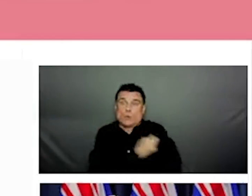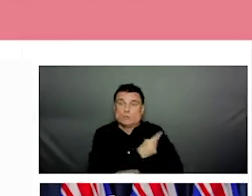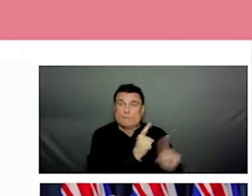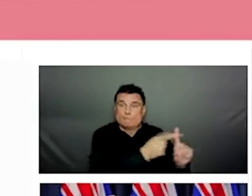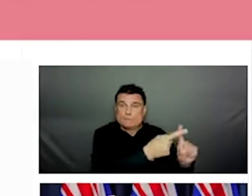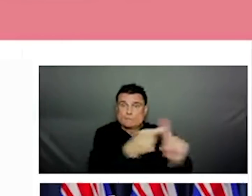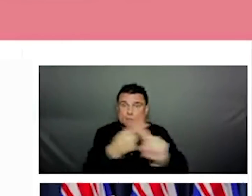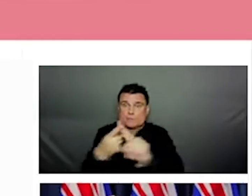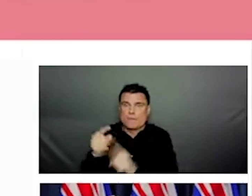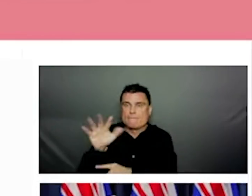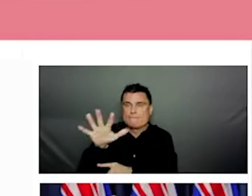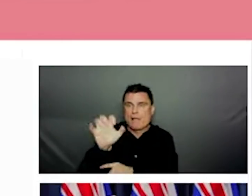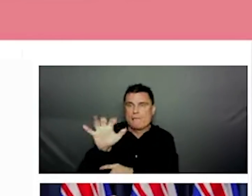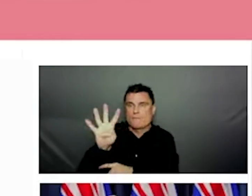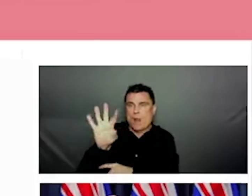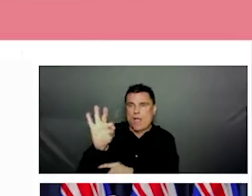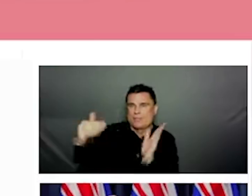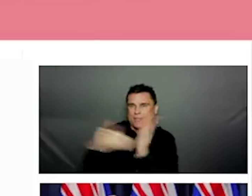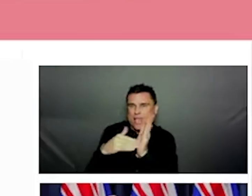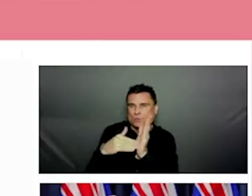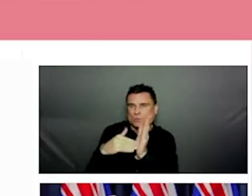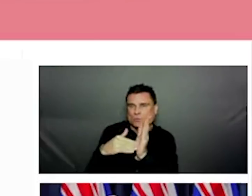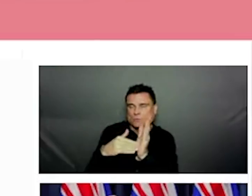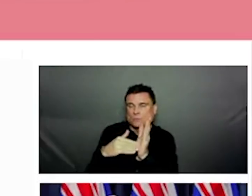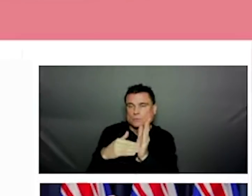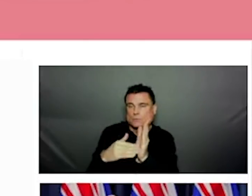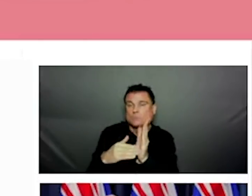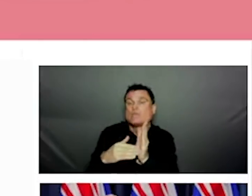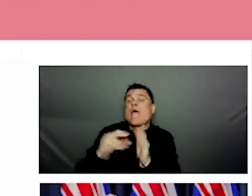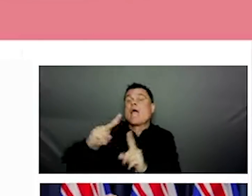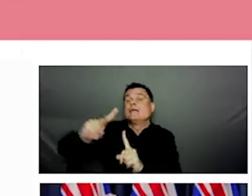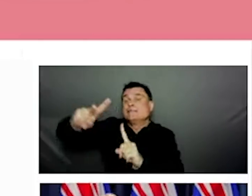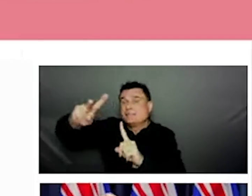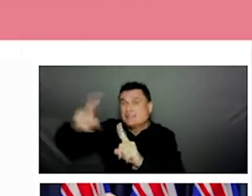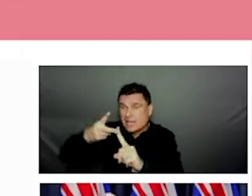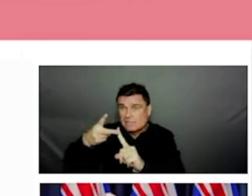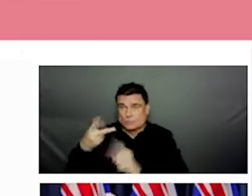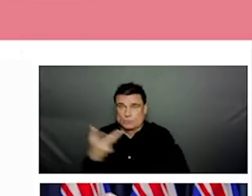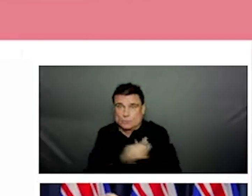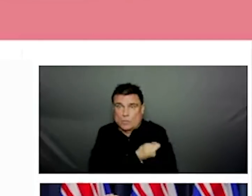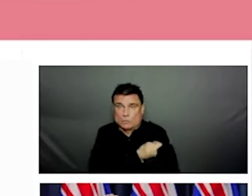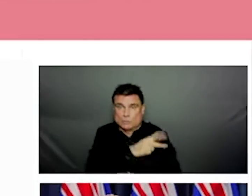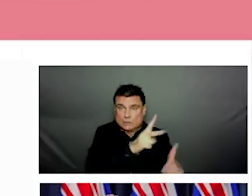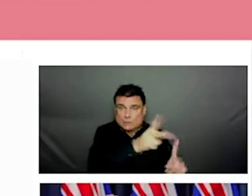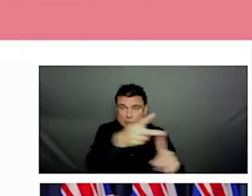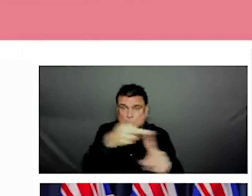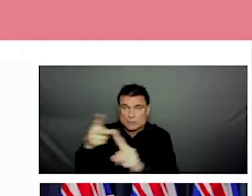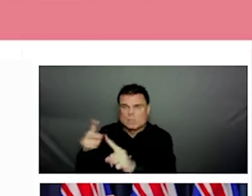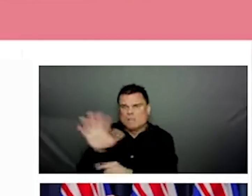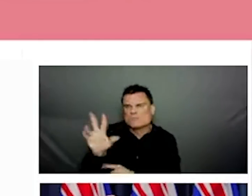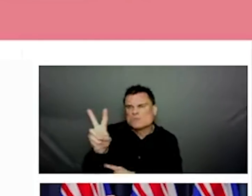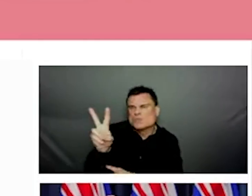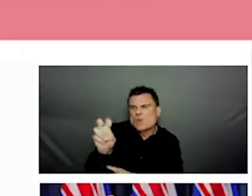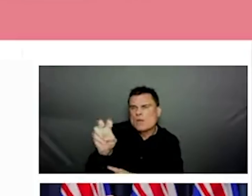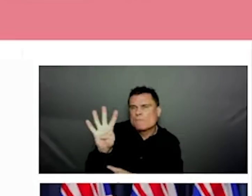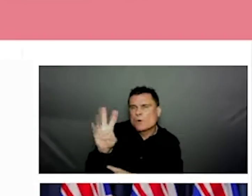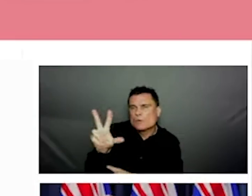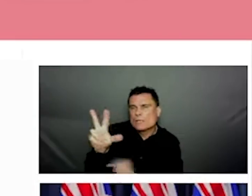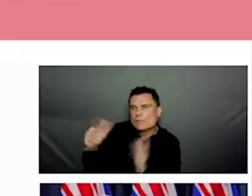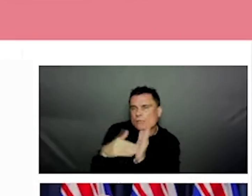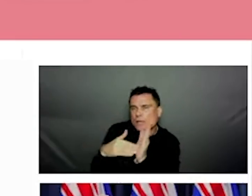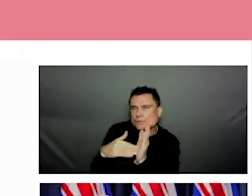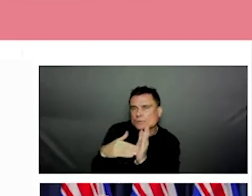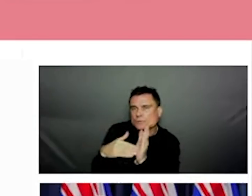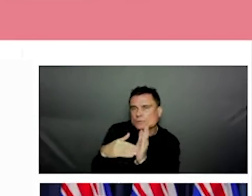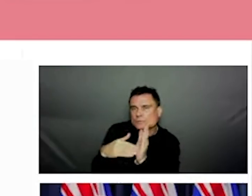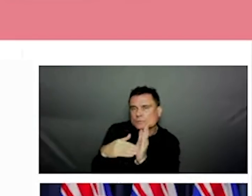that's approximately 542,000 doses of Pfizer and 250,000 doses of the Moderna vaccine.